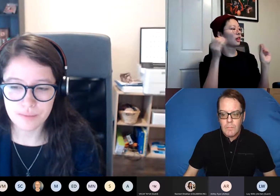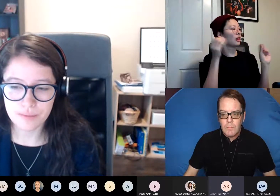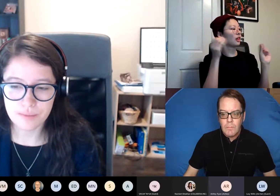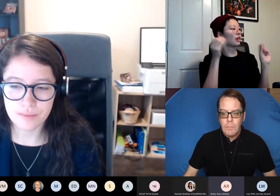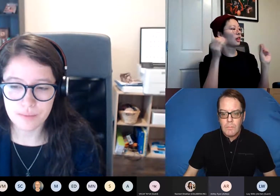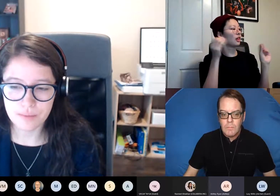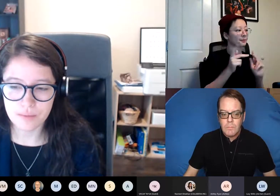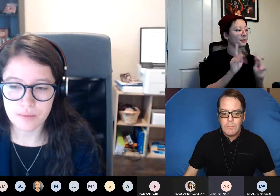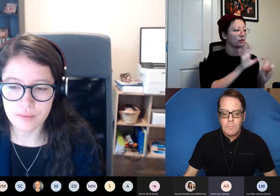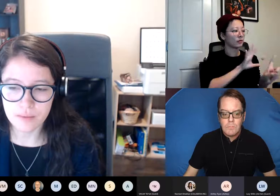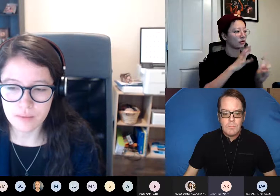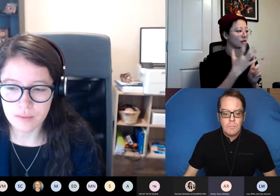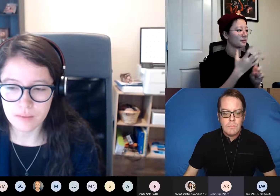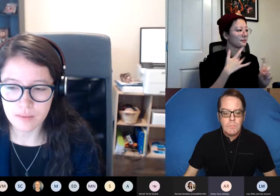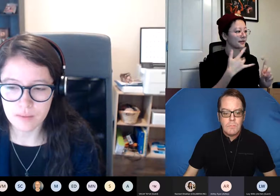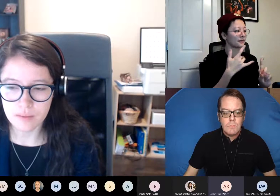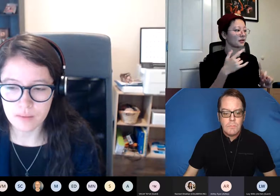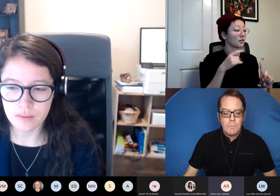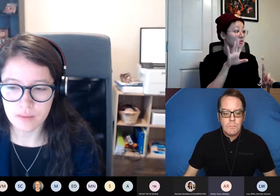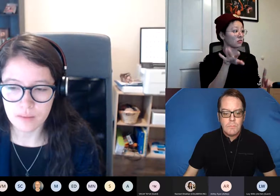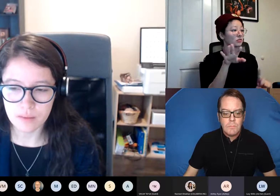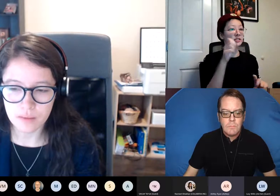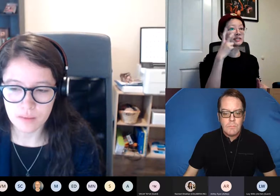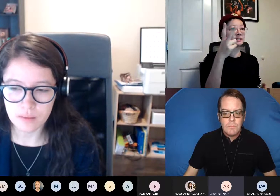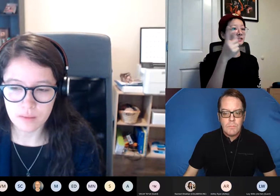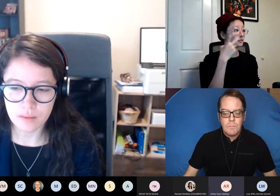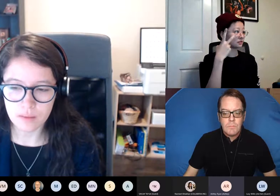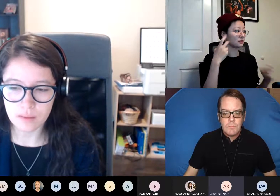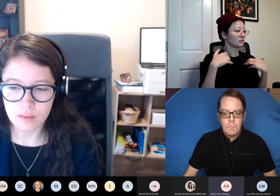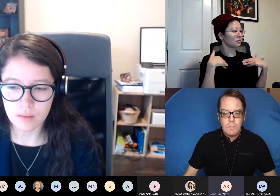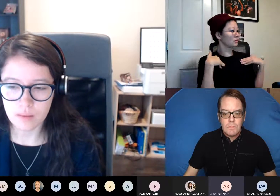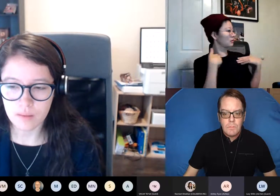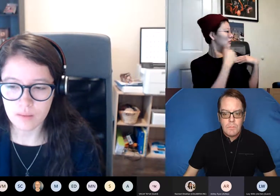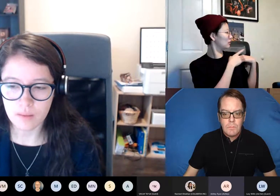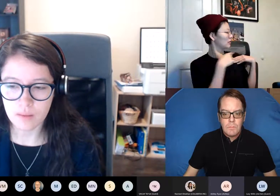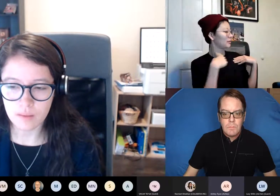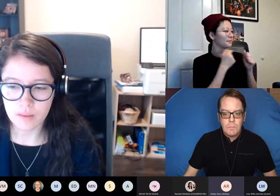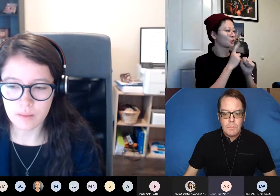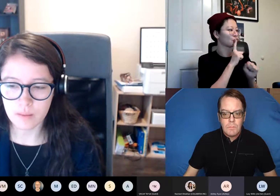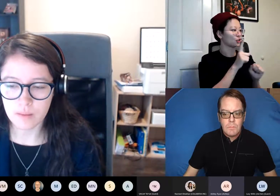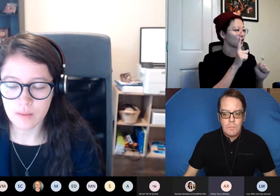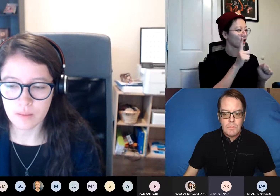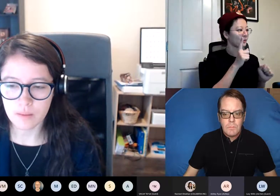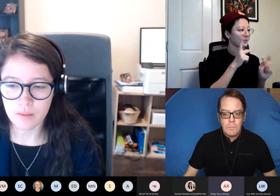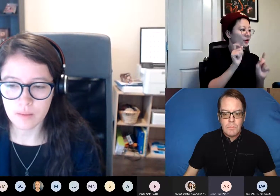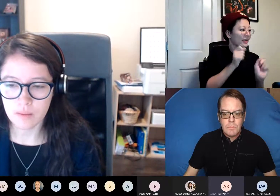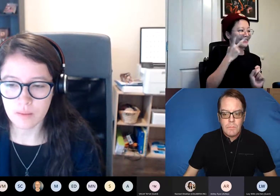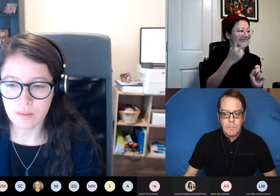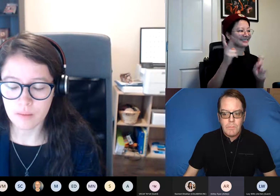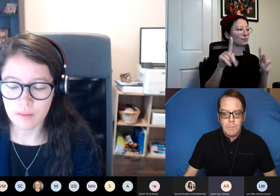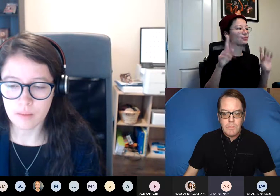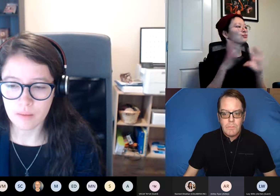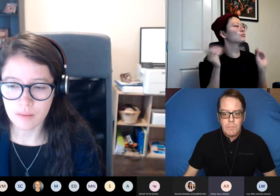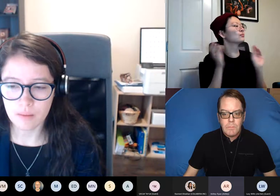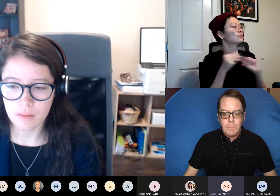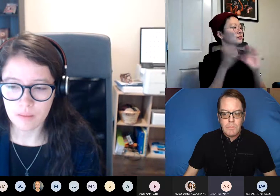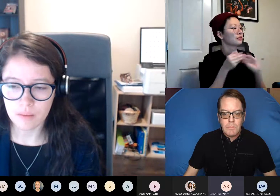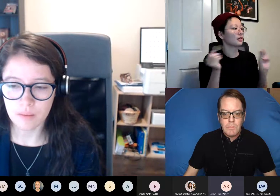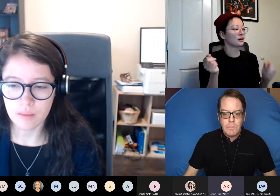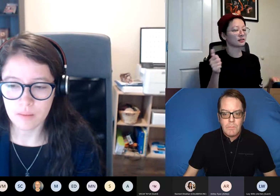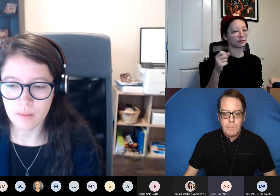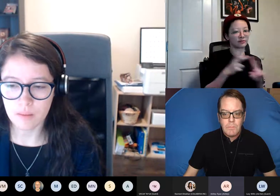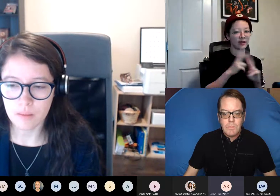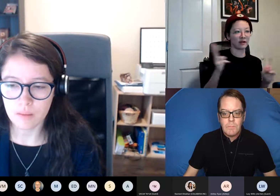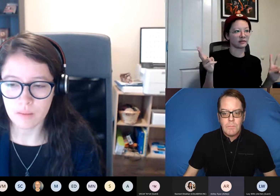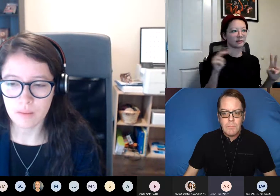to call him. If someone is in the middle of a crowd sharing a